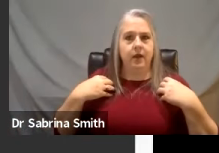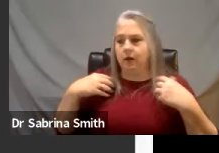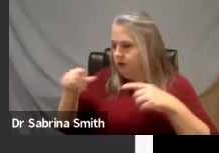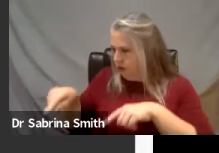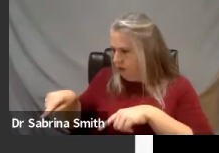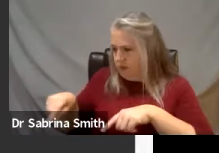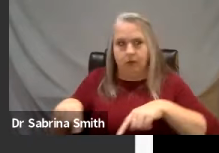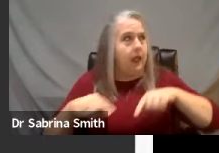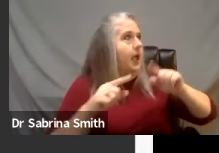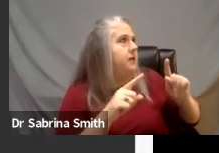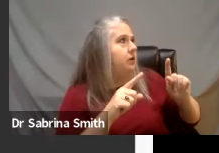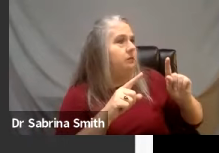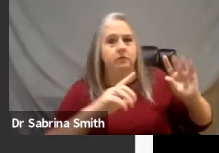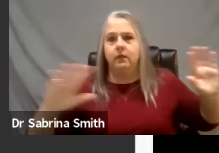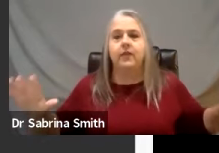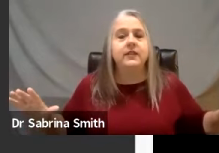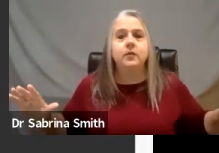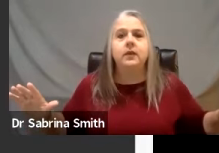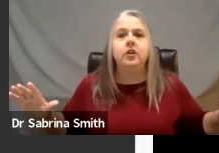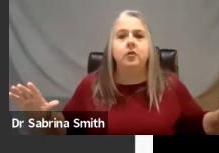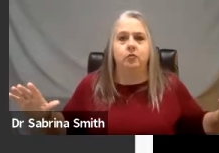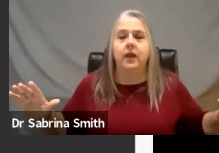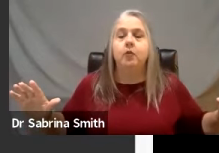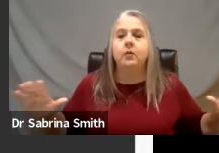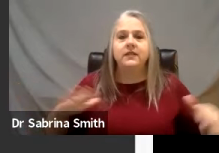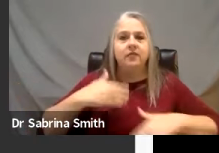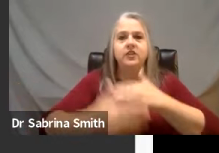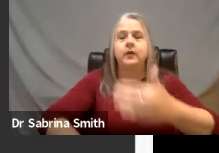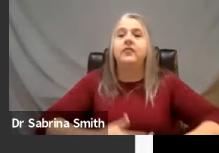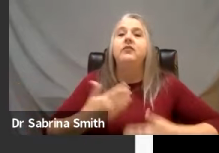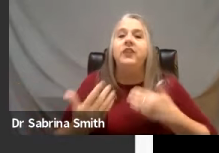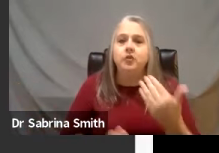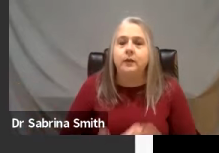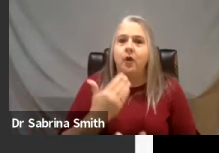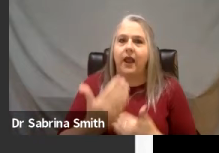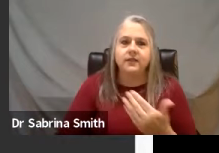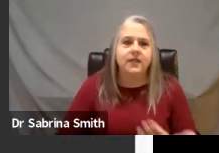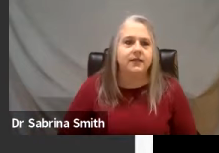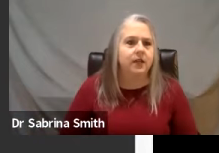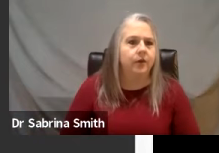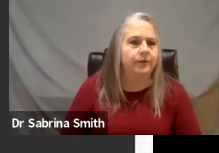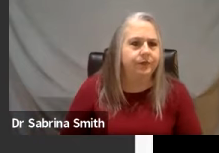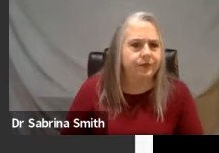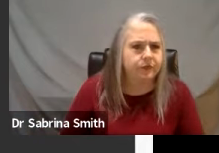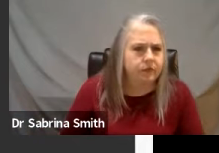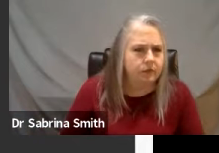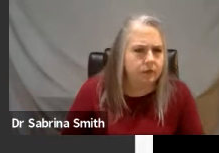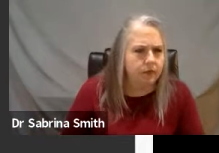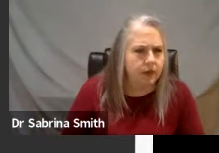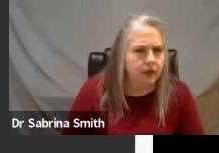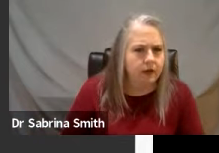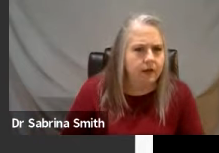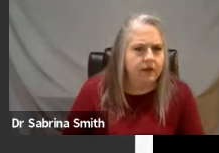I'm here. I'm here. And that's what I'm going to do when I work myself into it. And then eventually practice that skill.